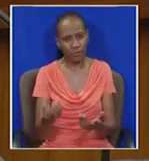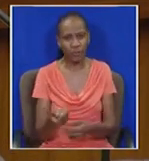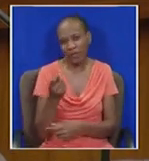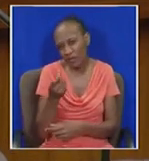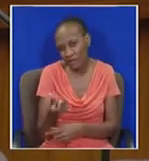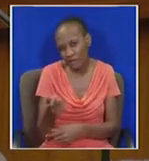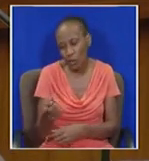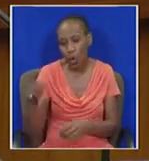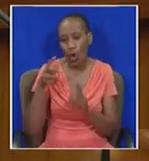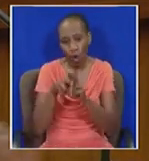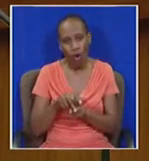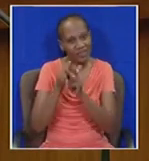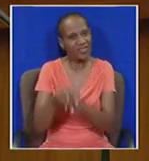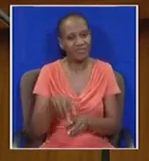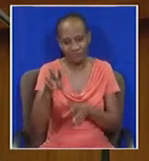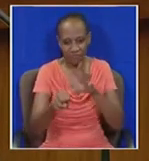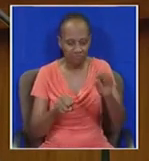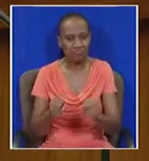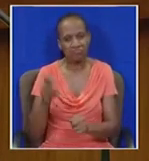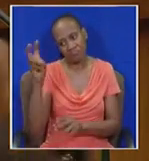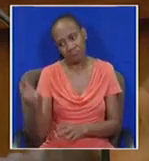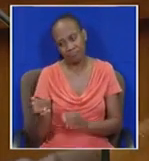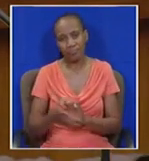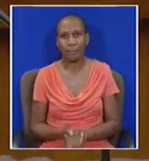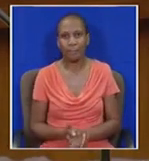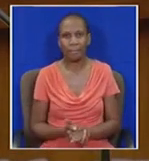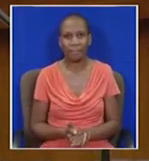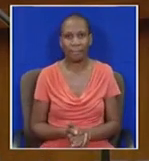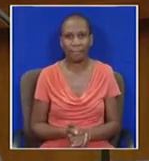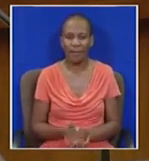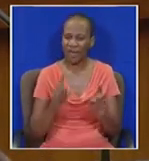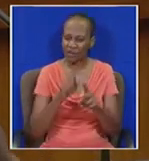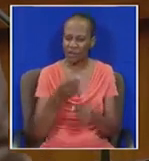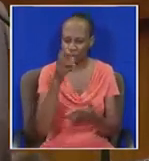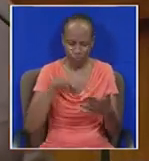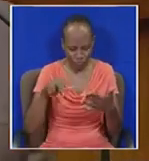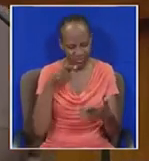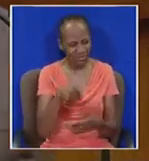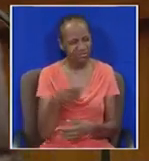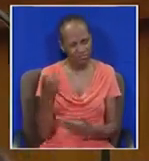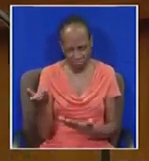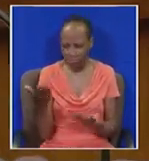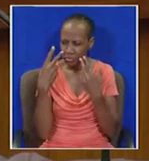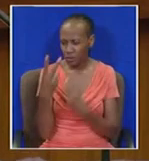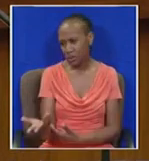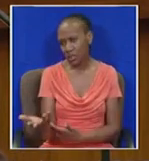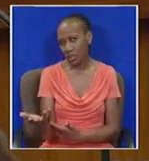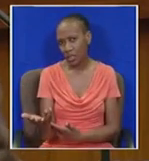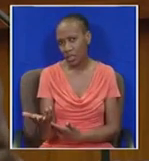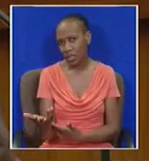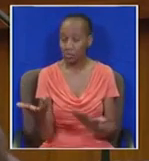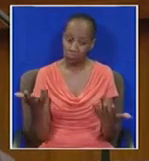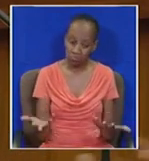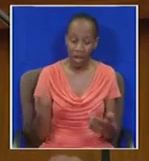few hundred horses," unquote. If you take just this example, you will agree that the battles